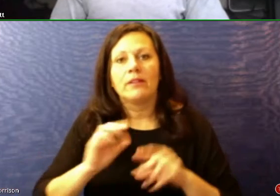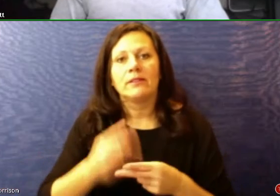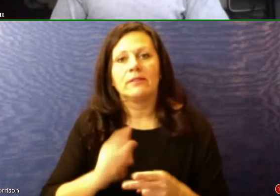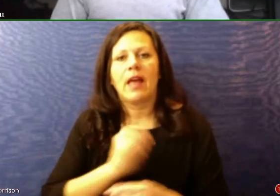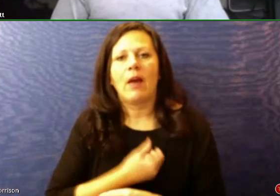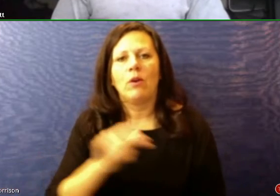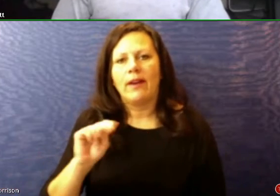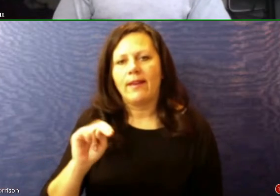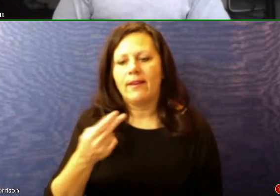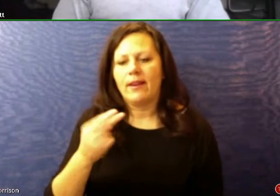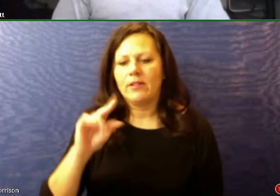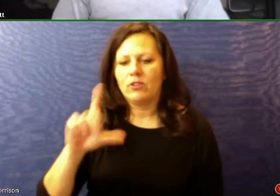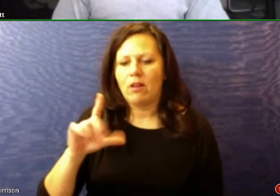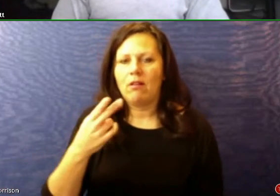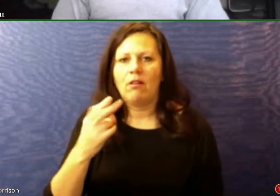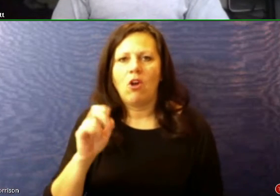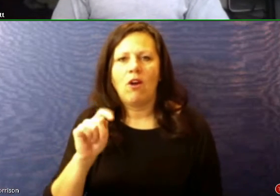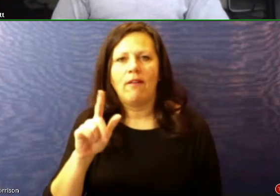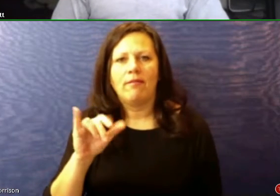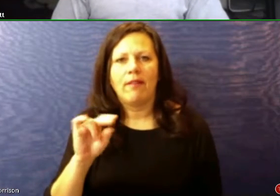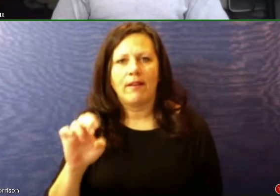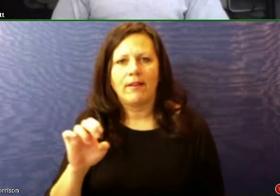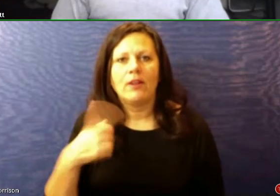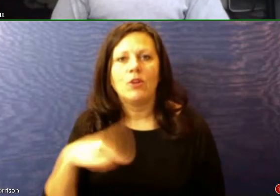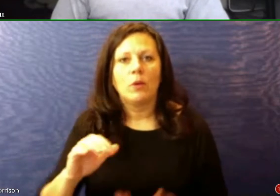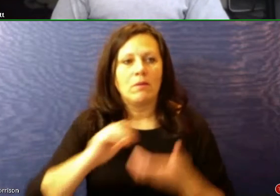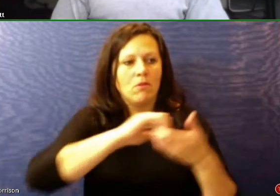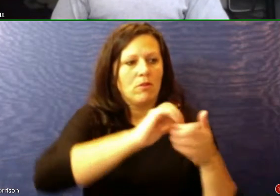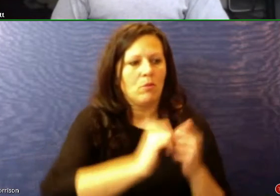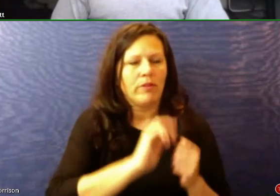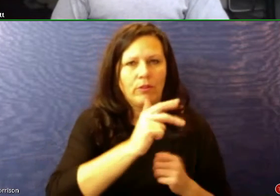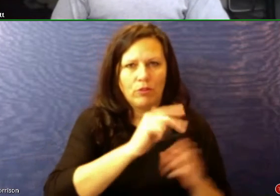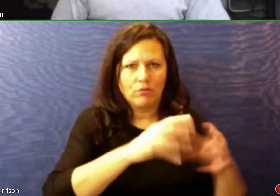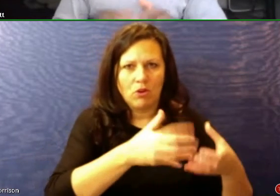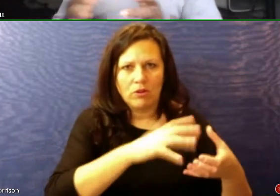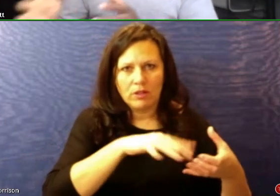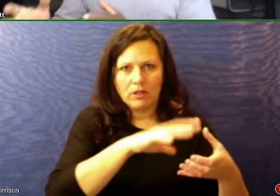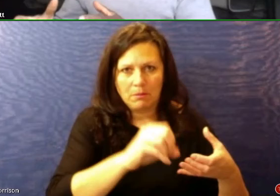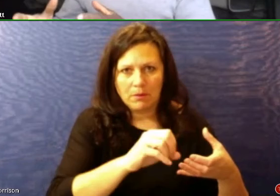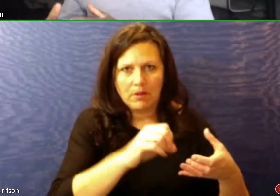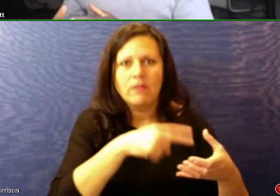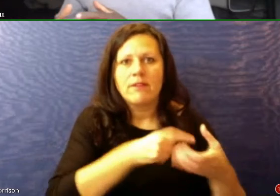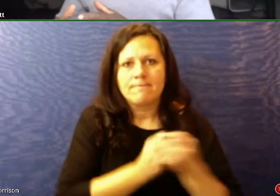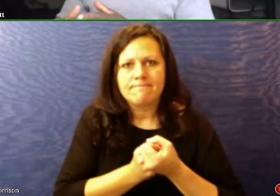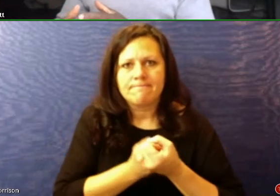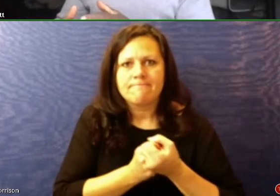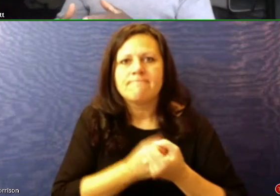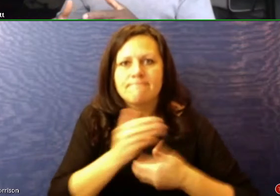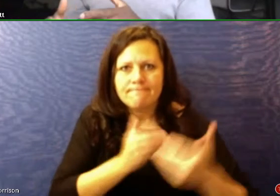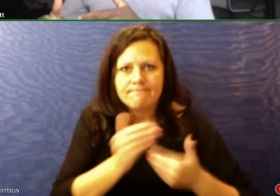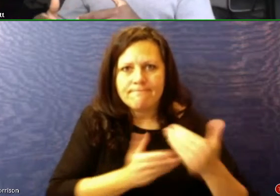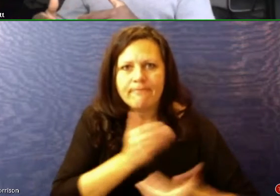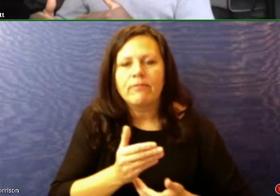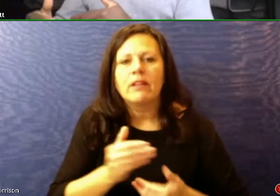something that we partnered up with a third party company, so that the authenticity of